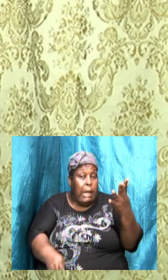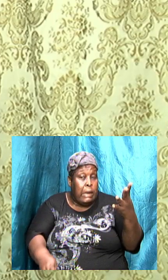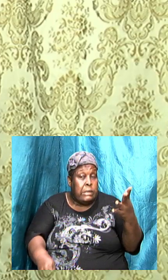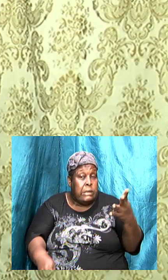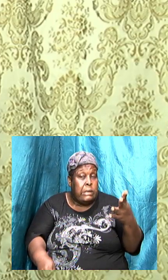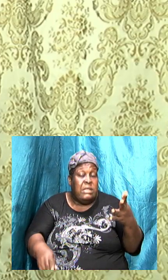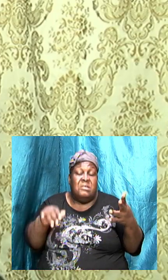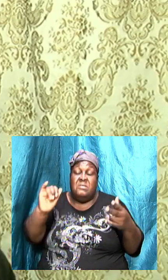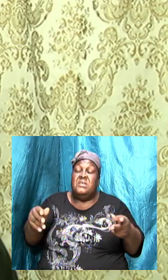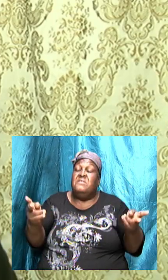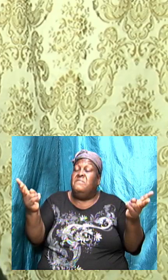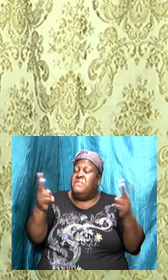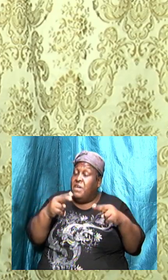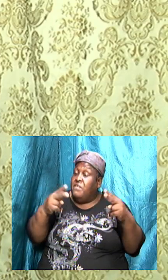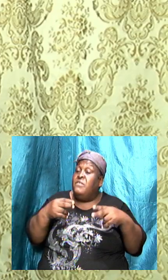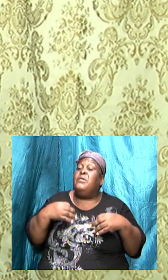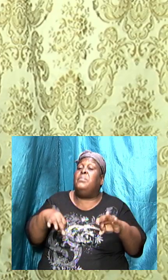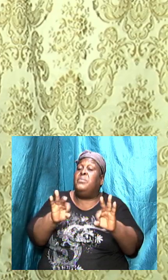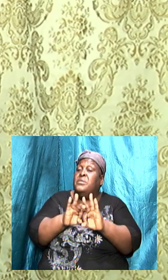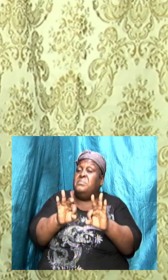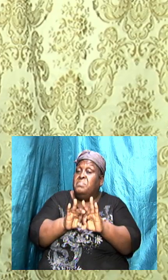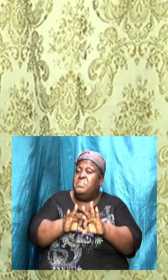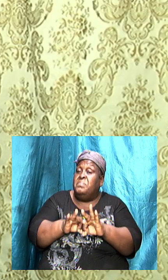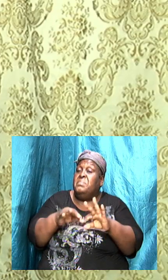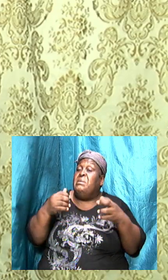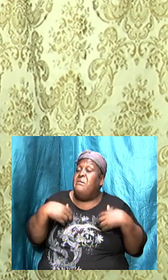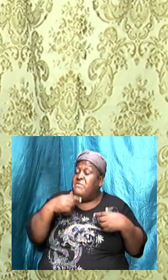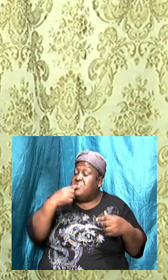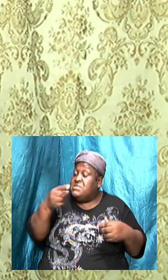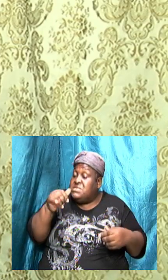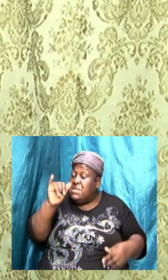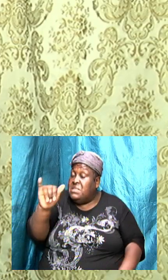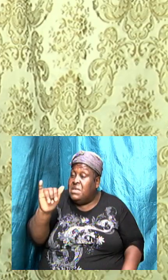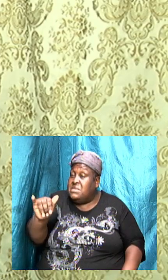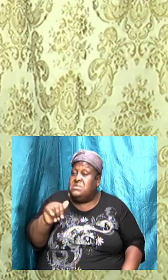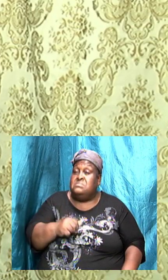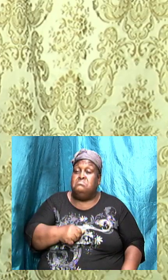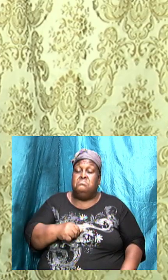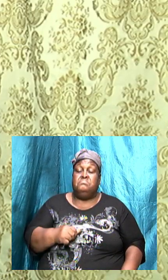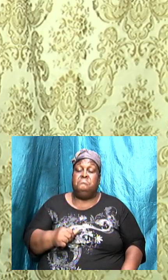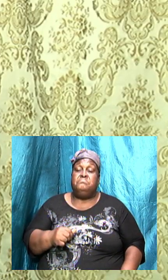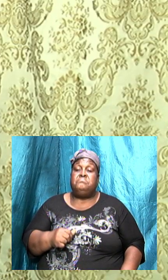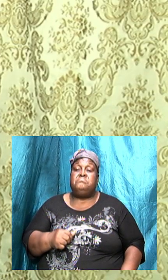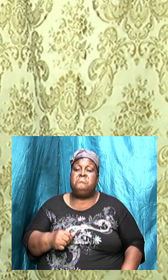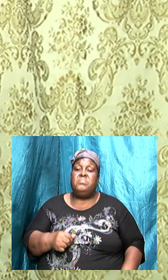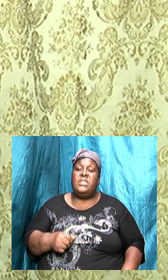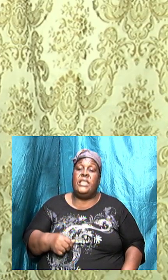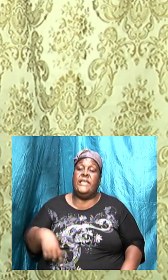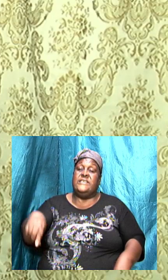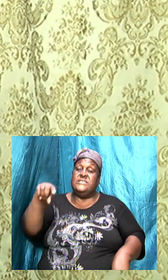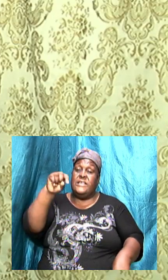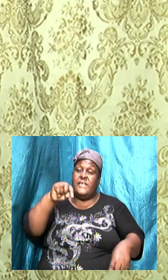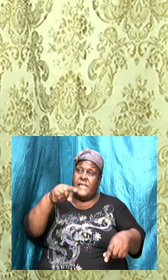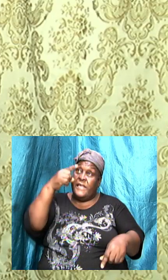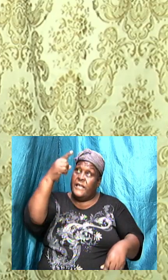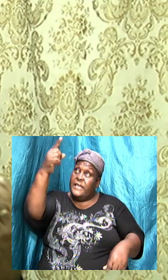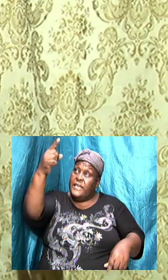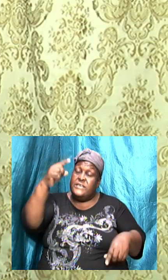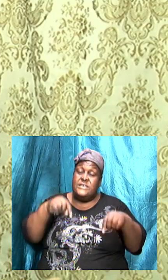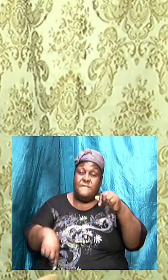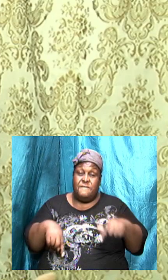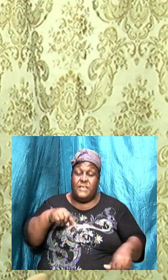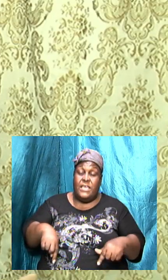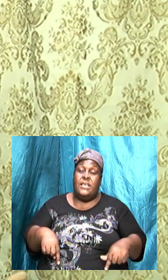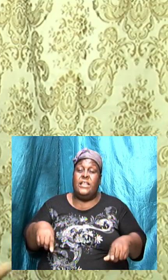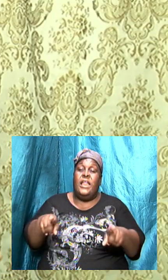very important. And then, having said that, notice he now says his feet is like fine brass. And we